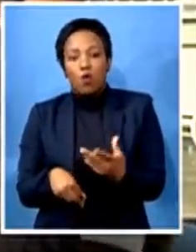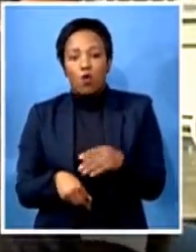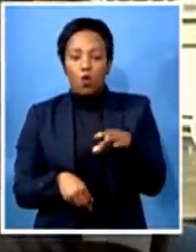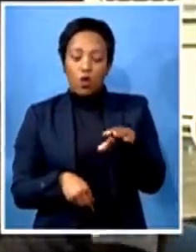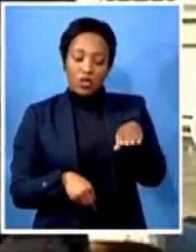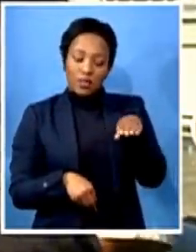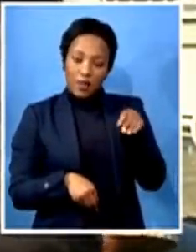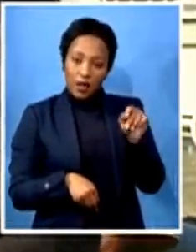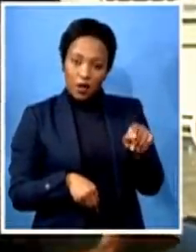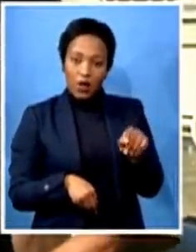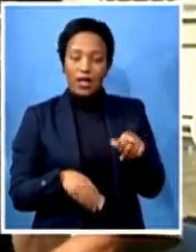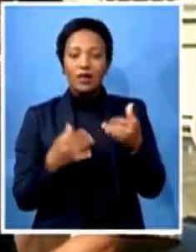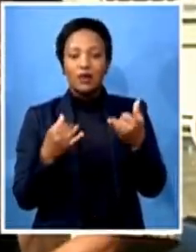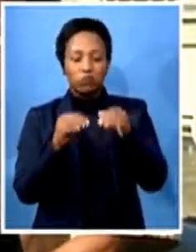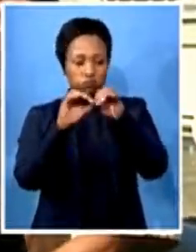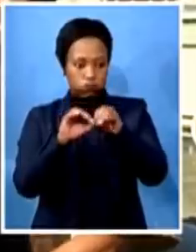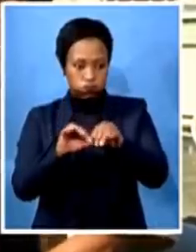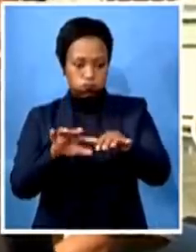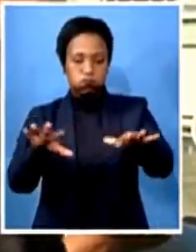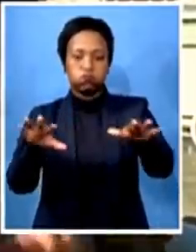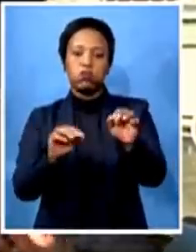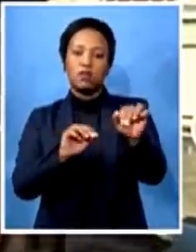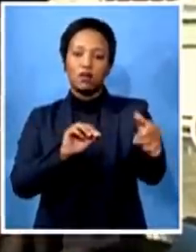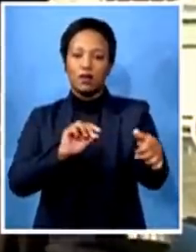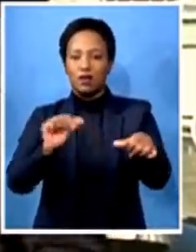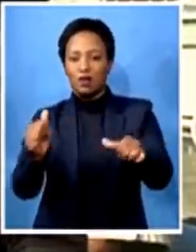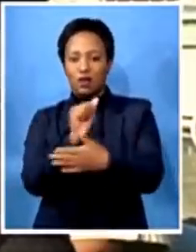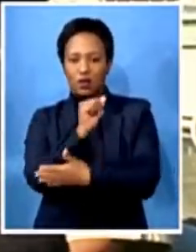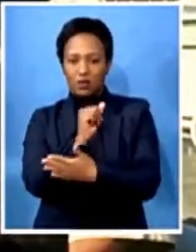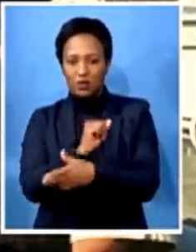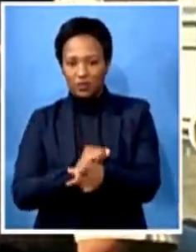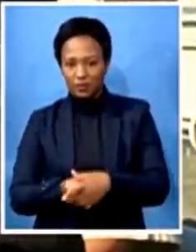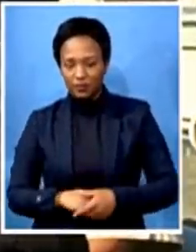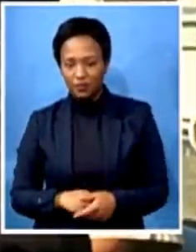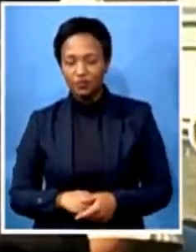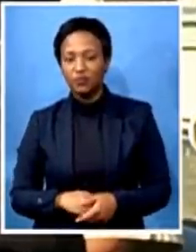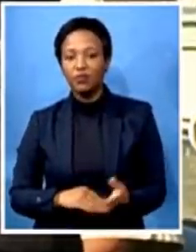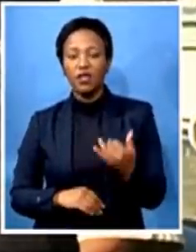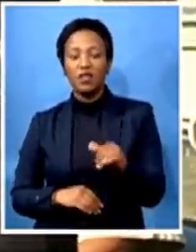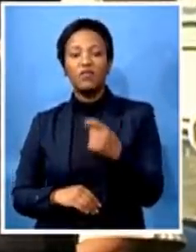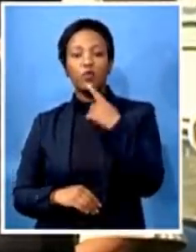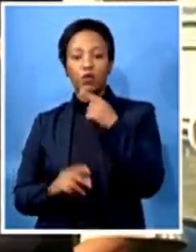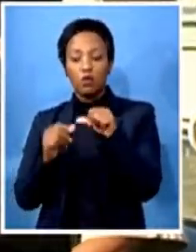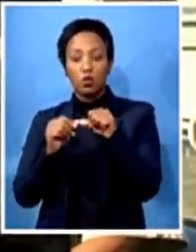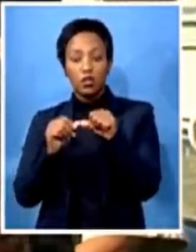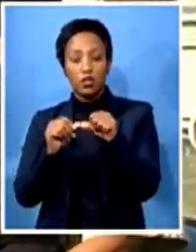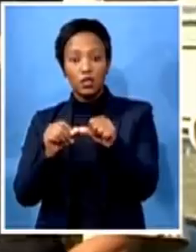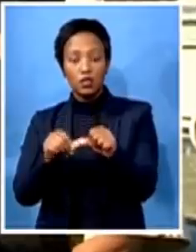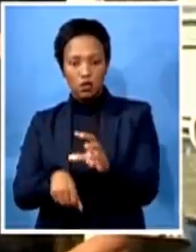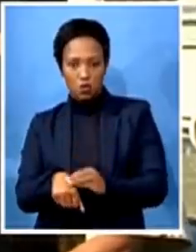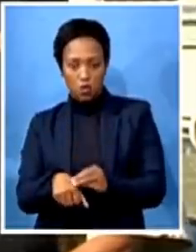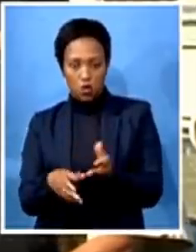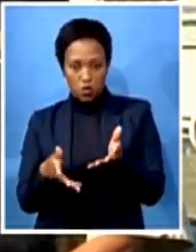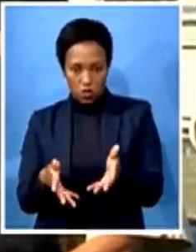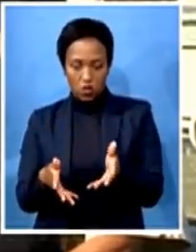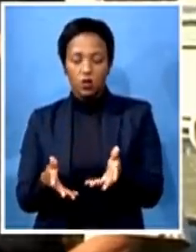other countries. And if they are going to nurse that problem, they are going to end up